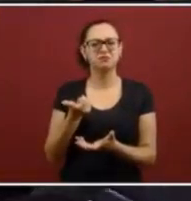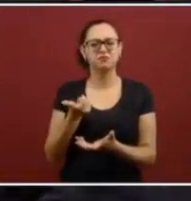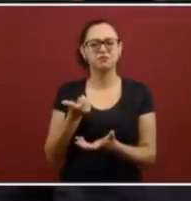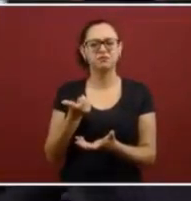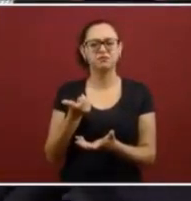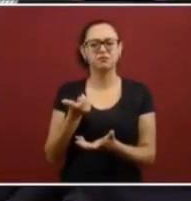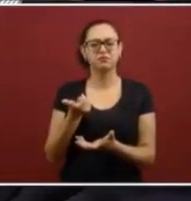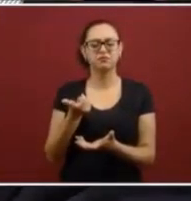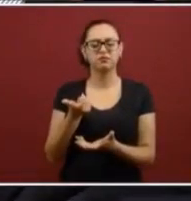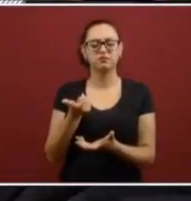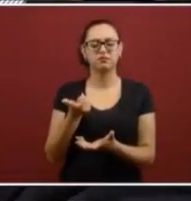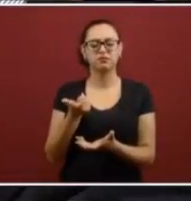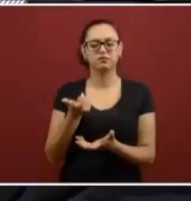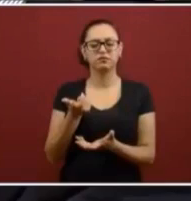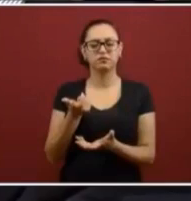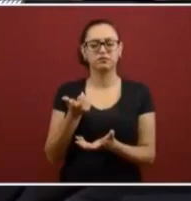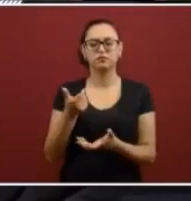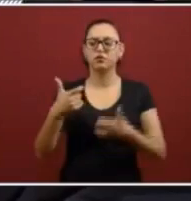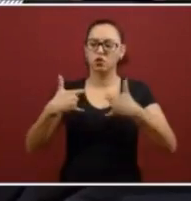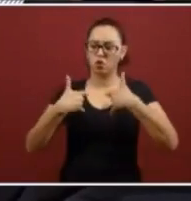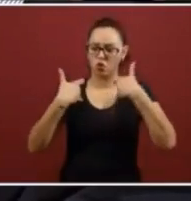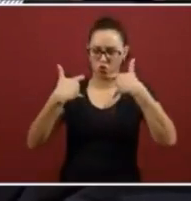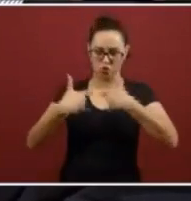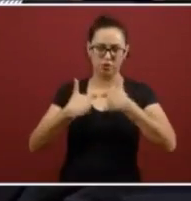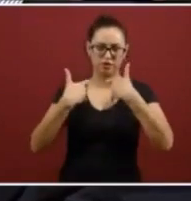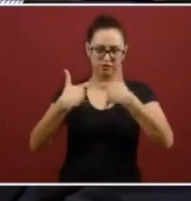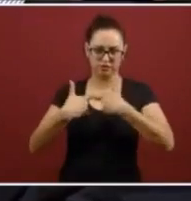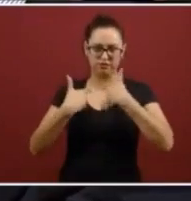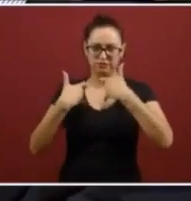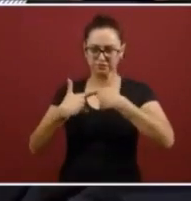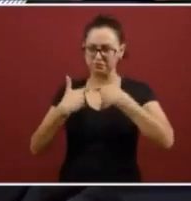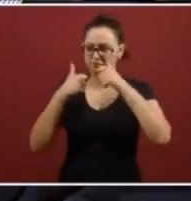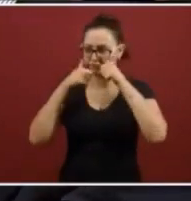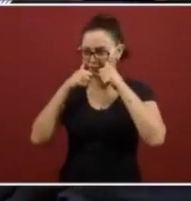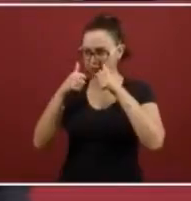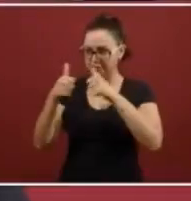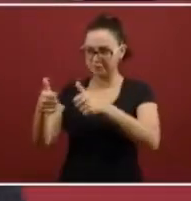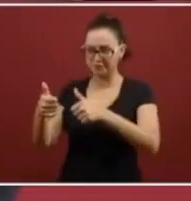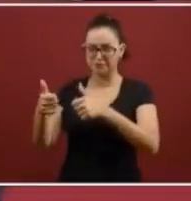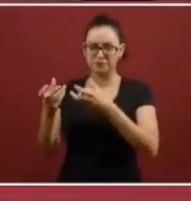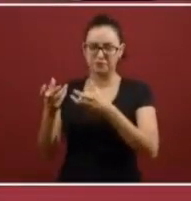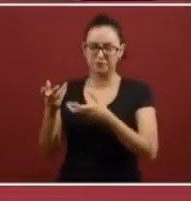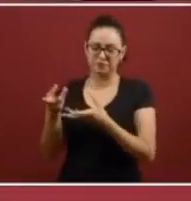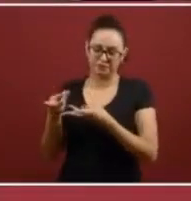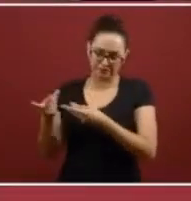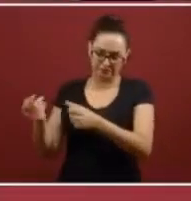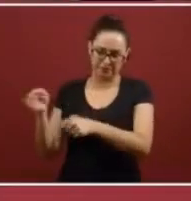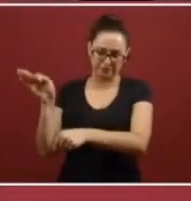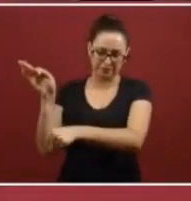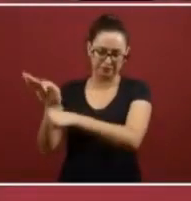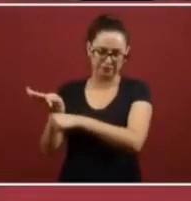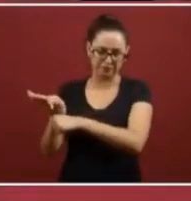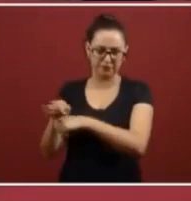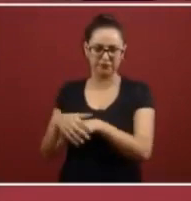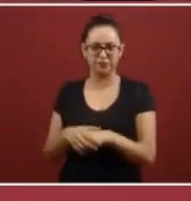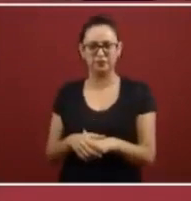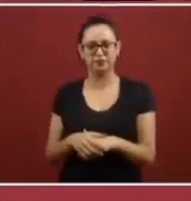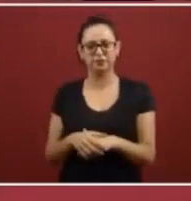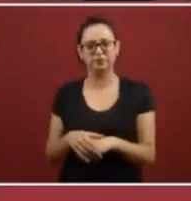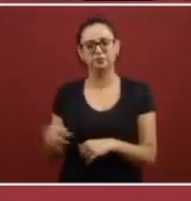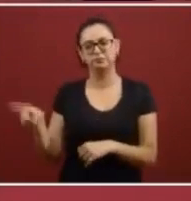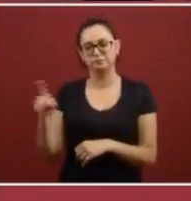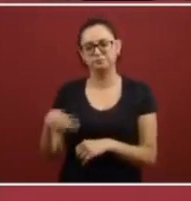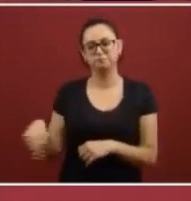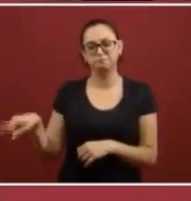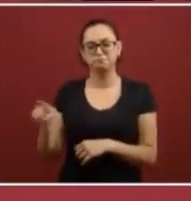La atención a jóvenes Which will be used for the attention or helping the que